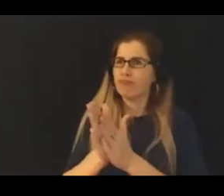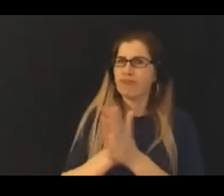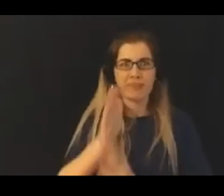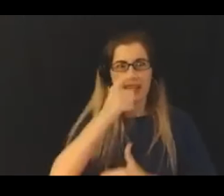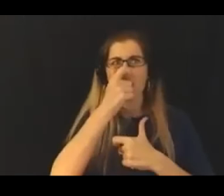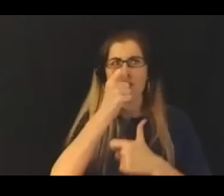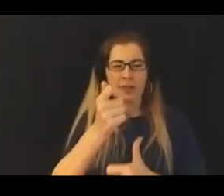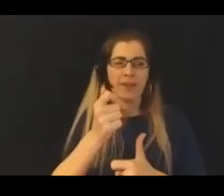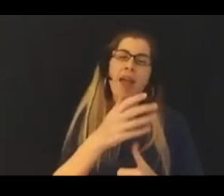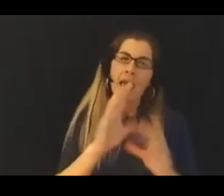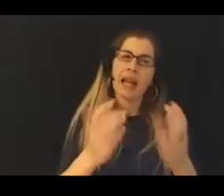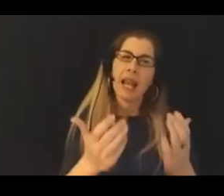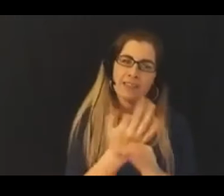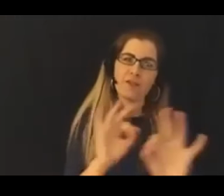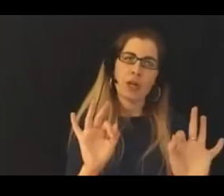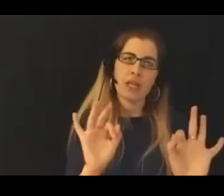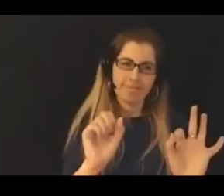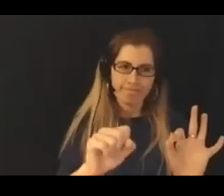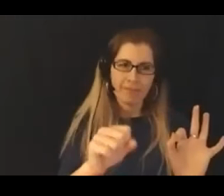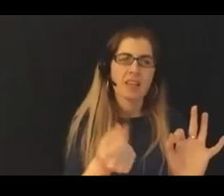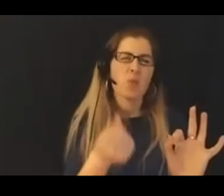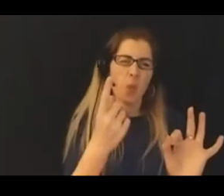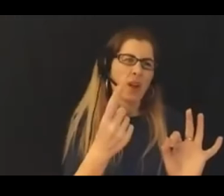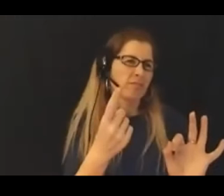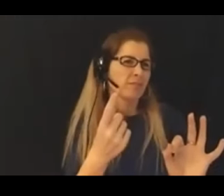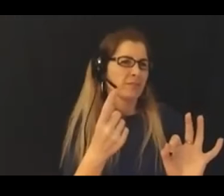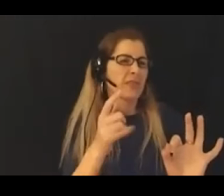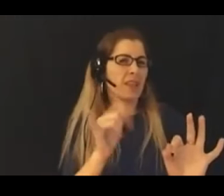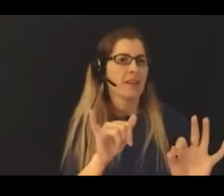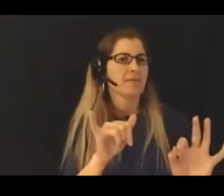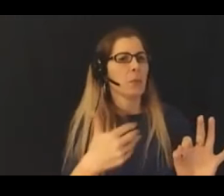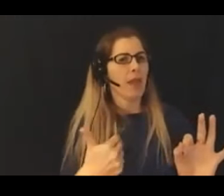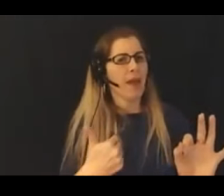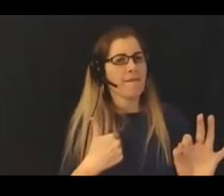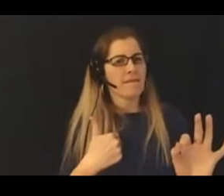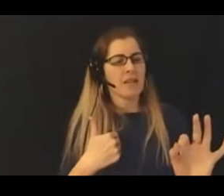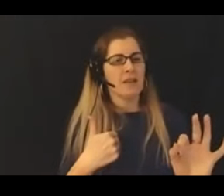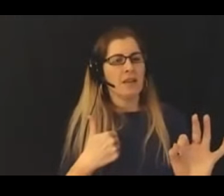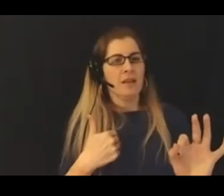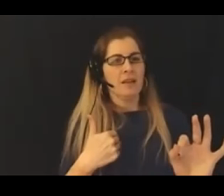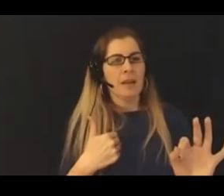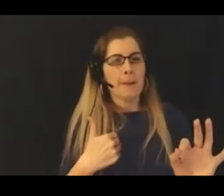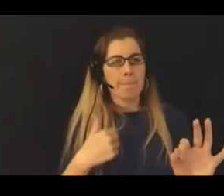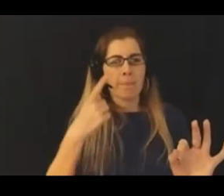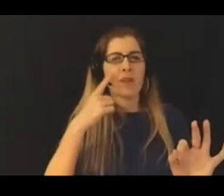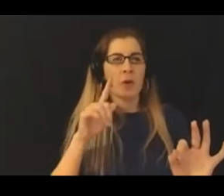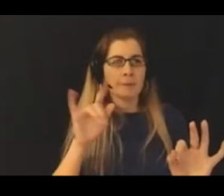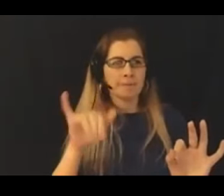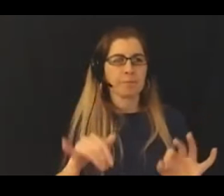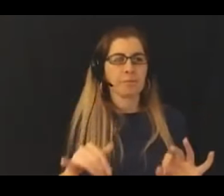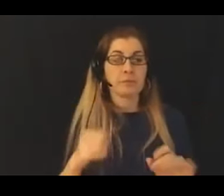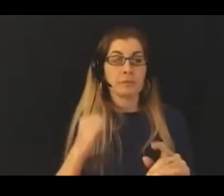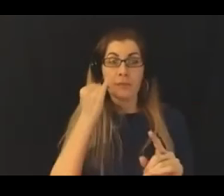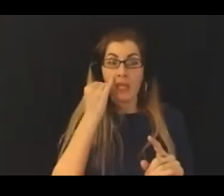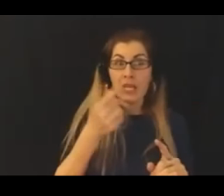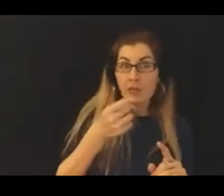classes were free. They were free of charge. That was one of the things that we had as a perk. to our participants. So if you